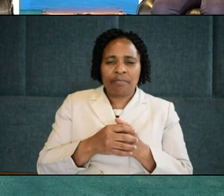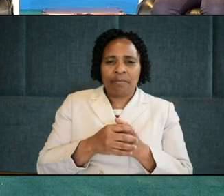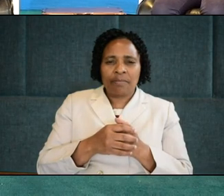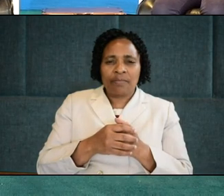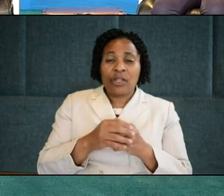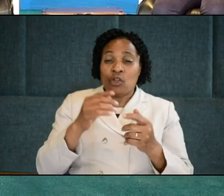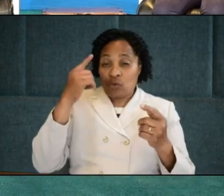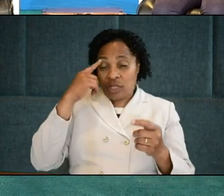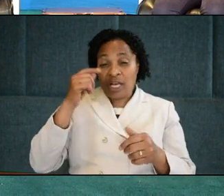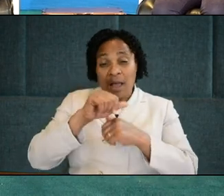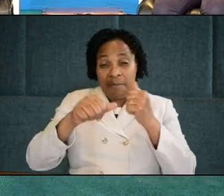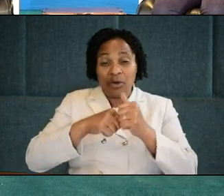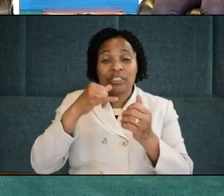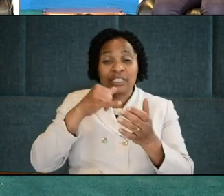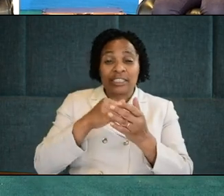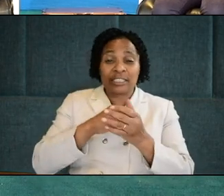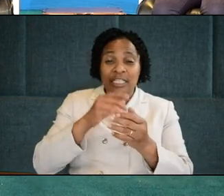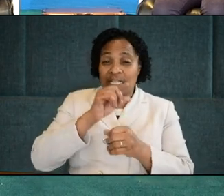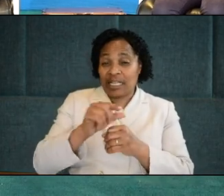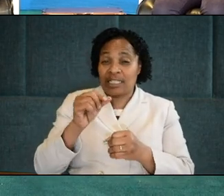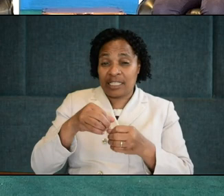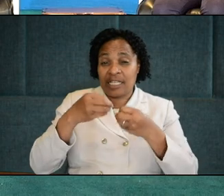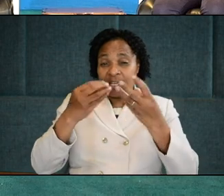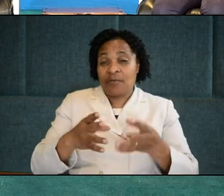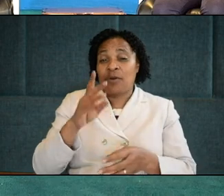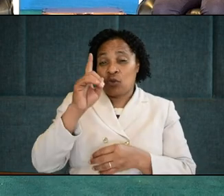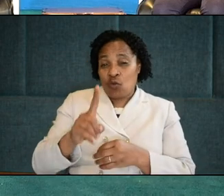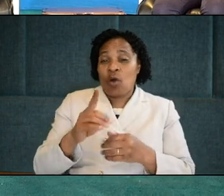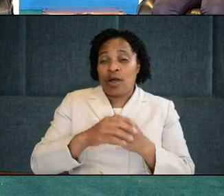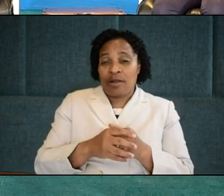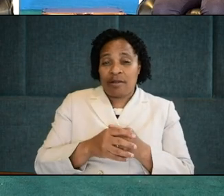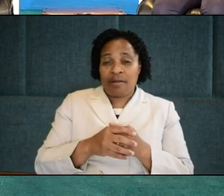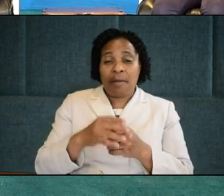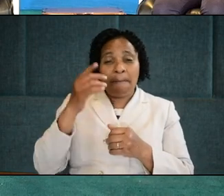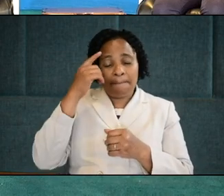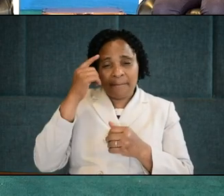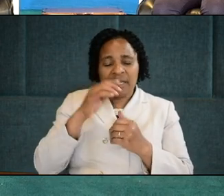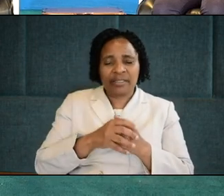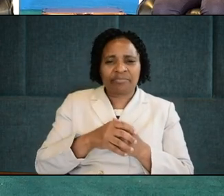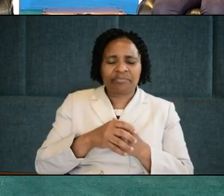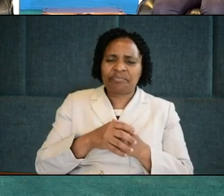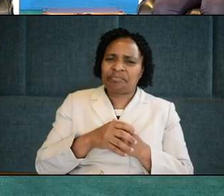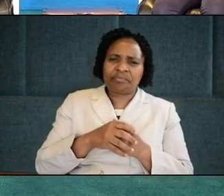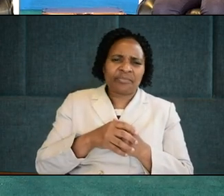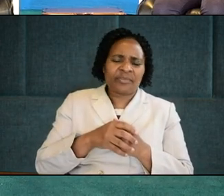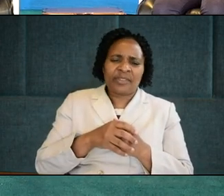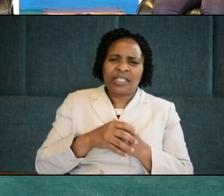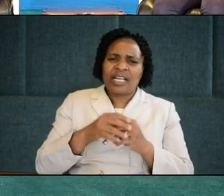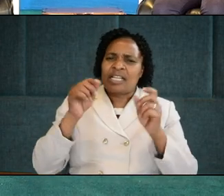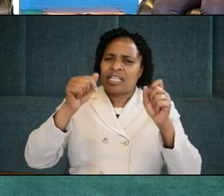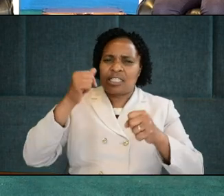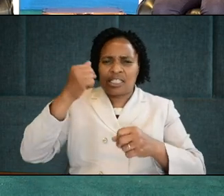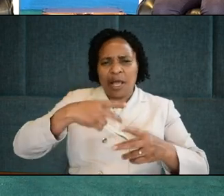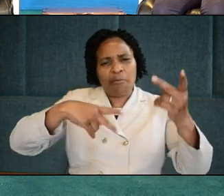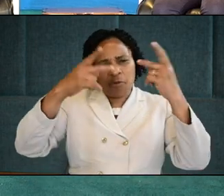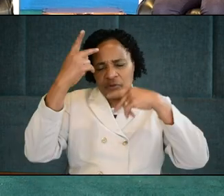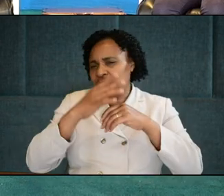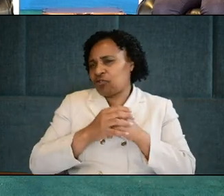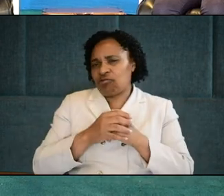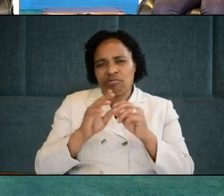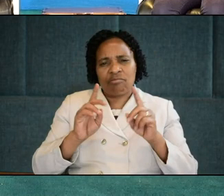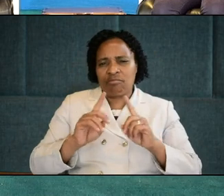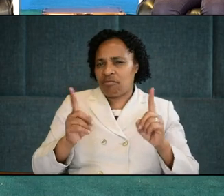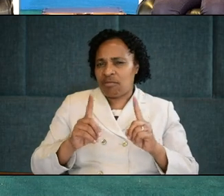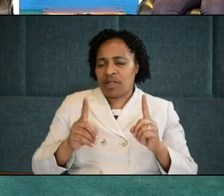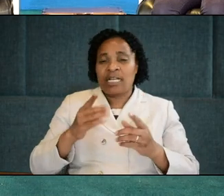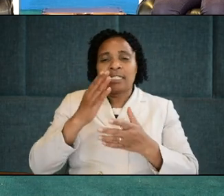As you think about it, Grace, you can give us one that comes off the top of your mind. I mean, this is not a profession, but, you know,